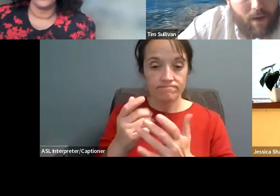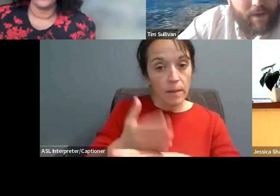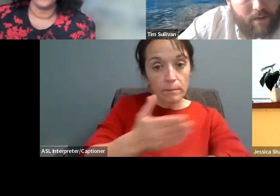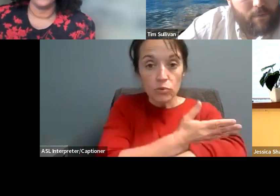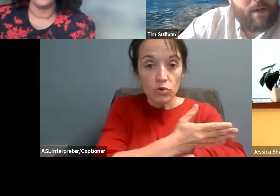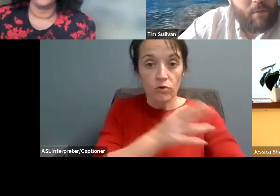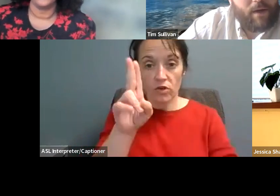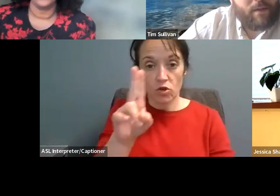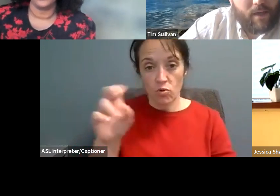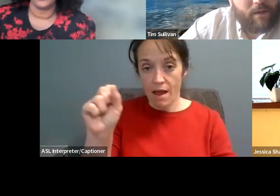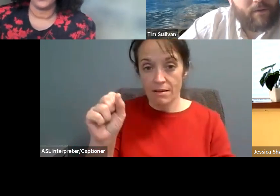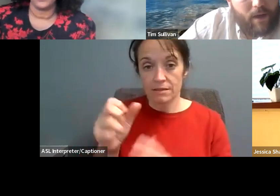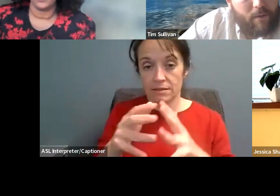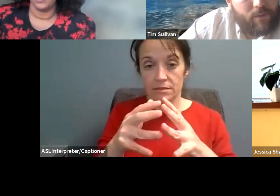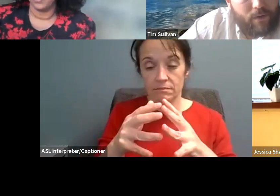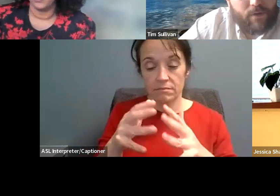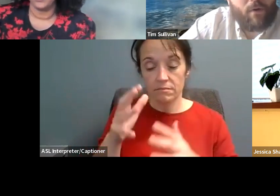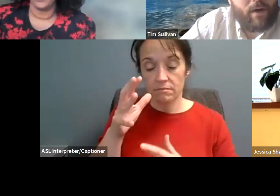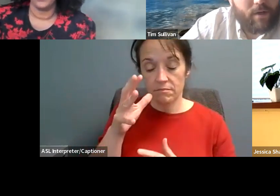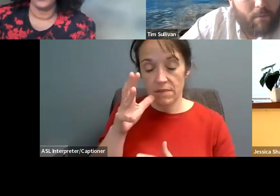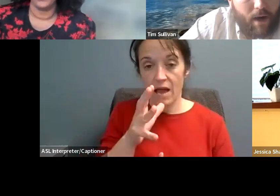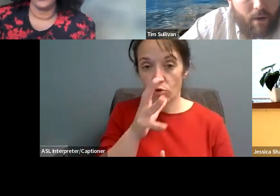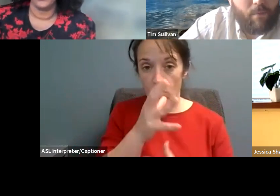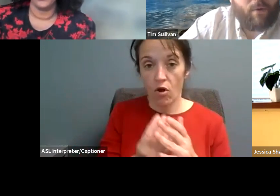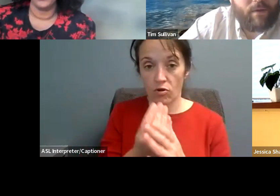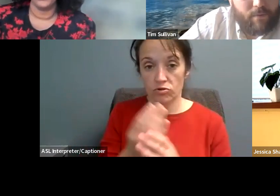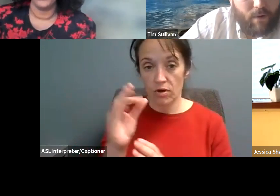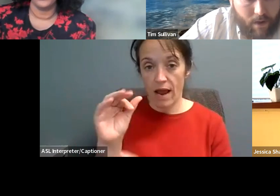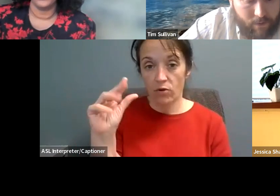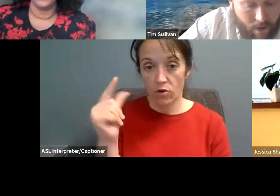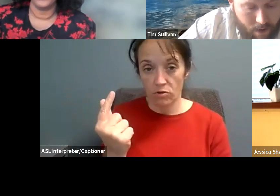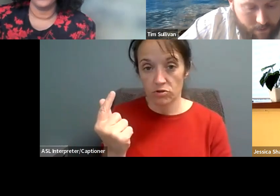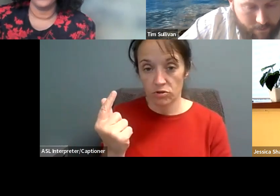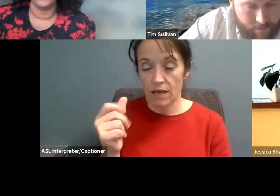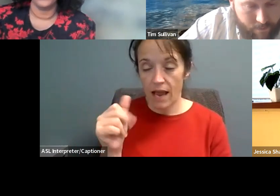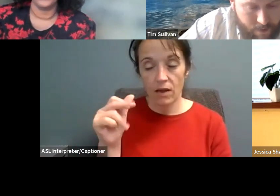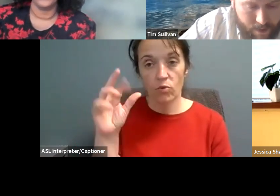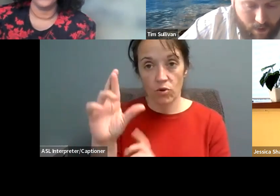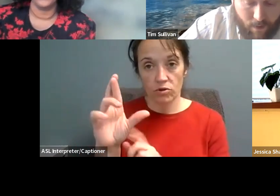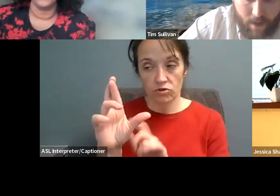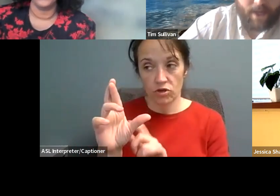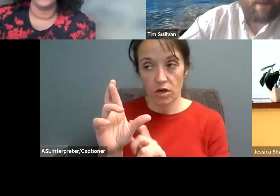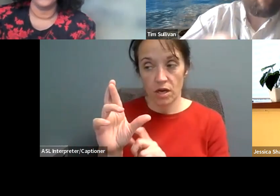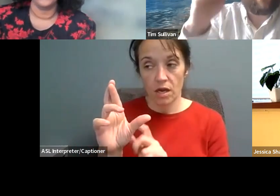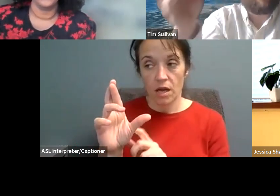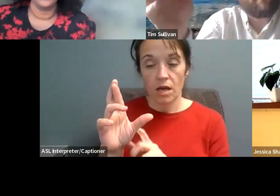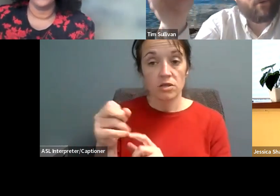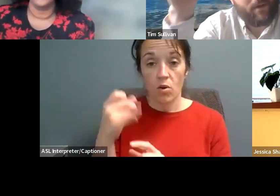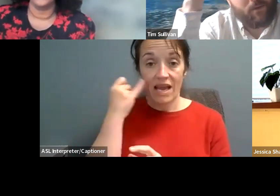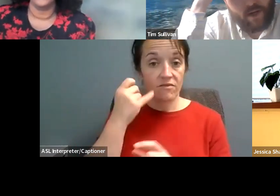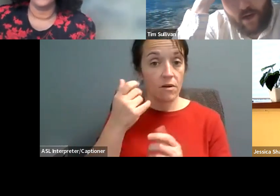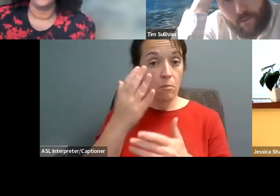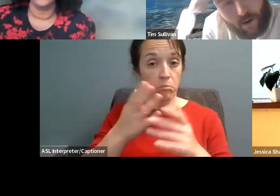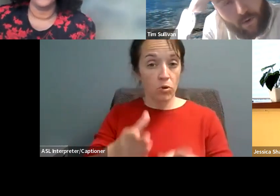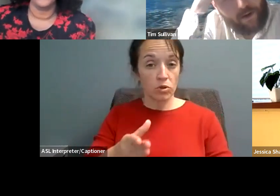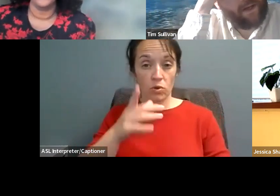I want that to be abundantly clear to them. So there's no question about how important these programs are. So maybe that'll make more